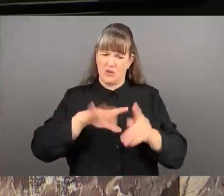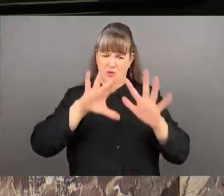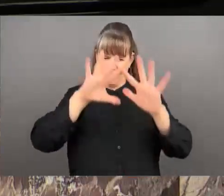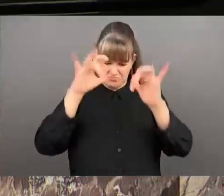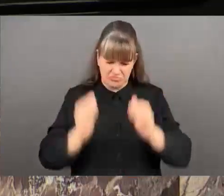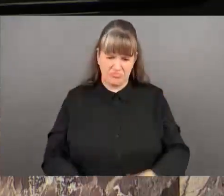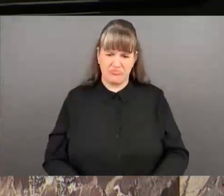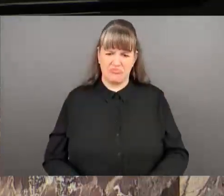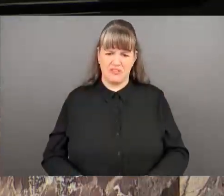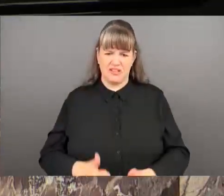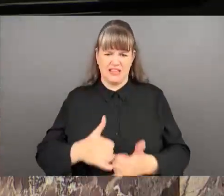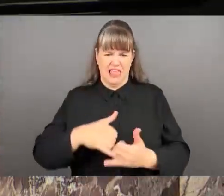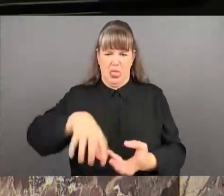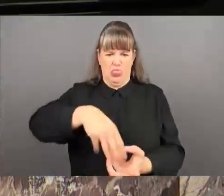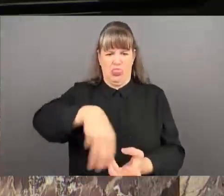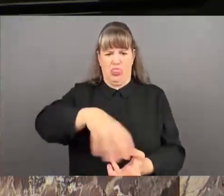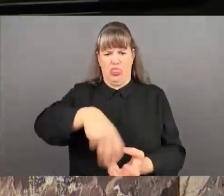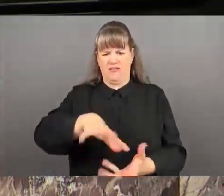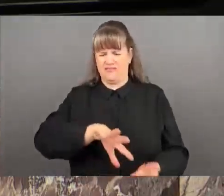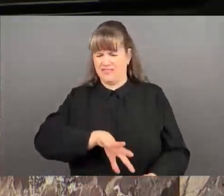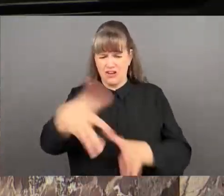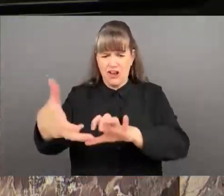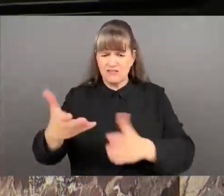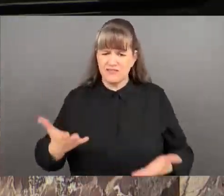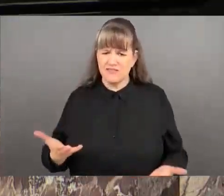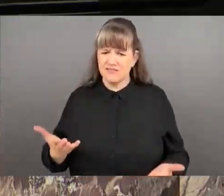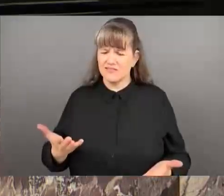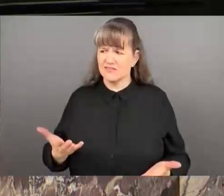utter chaos in our community?